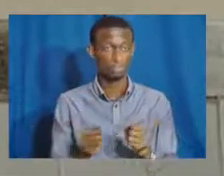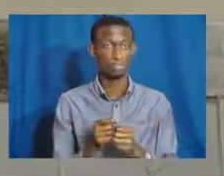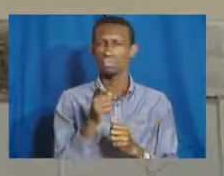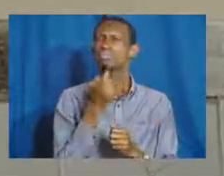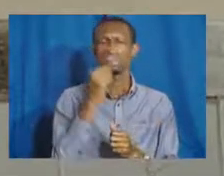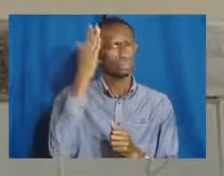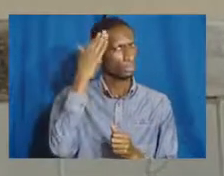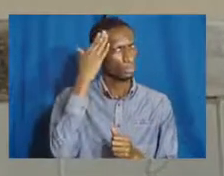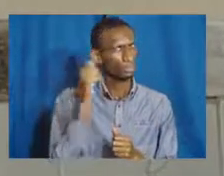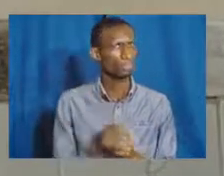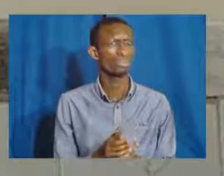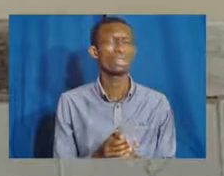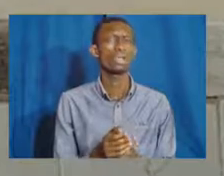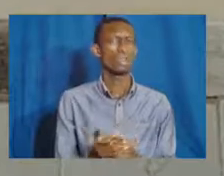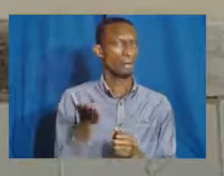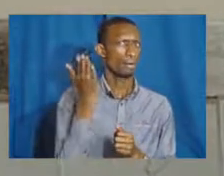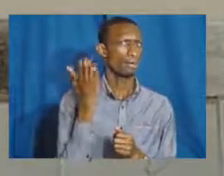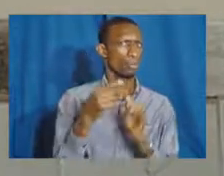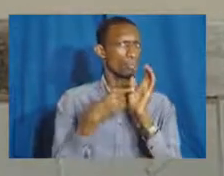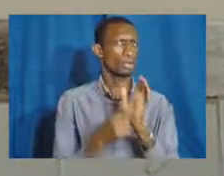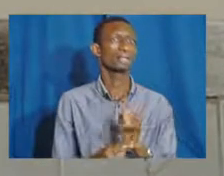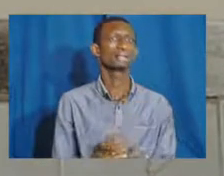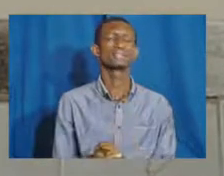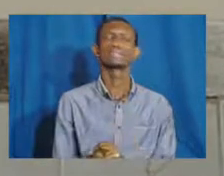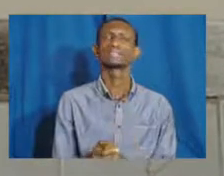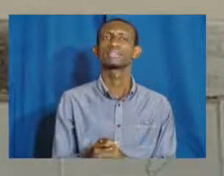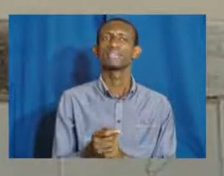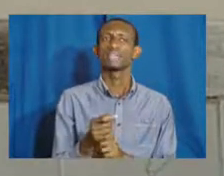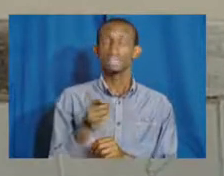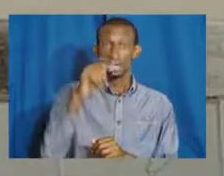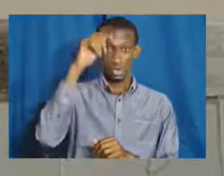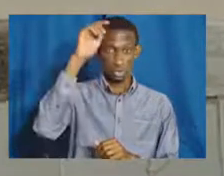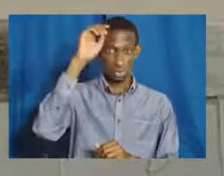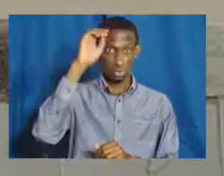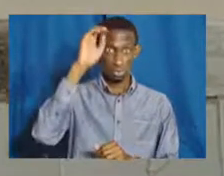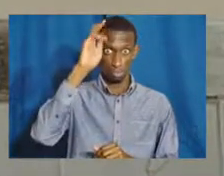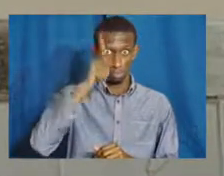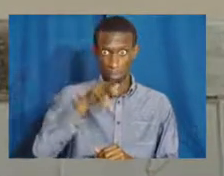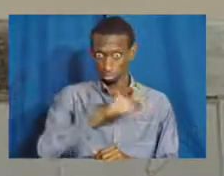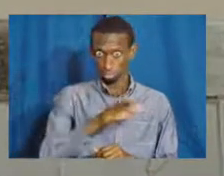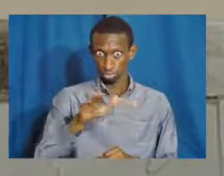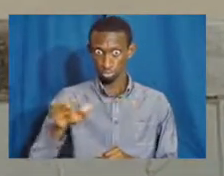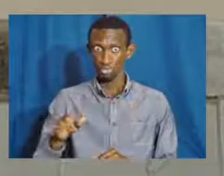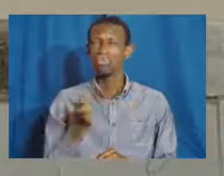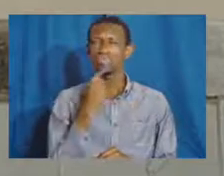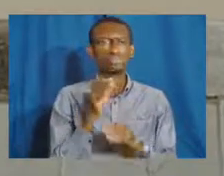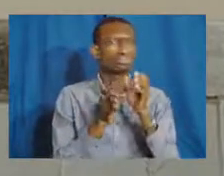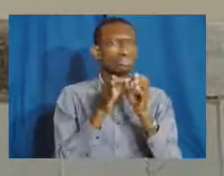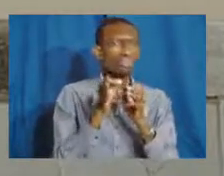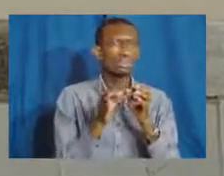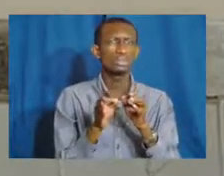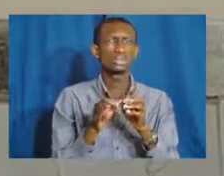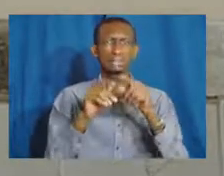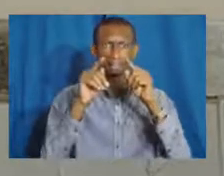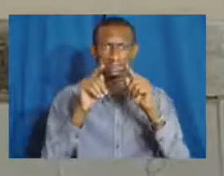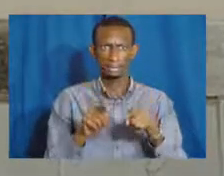condition of existence, or existence condition means we find the domain for our equation. The